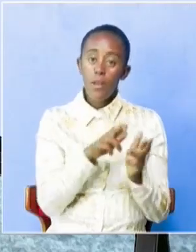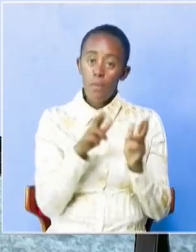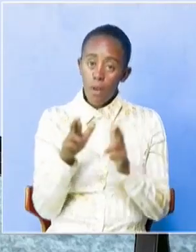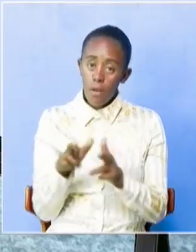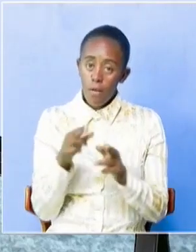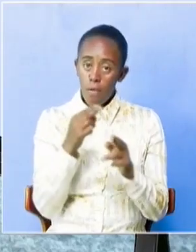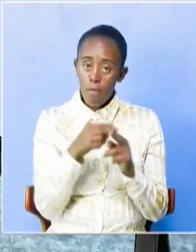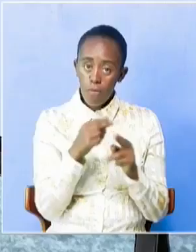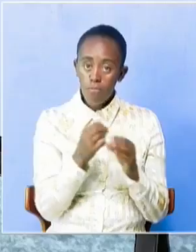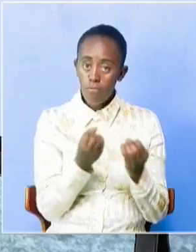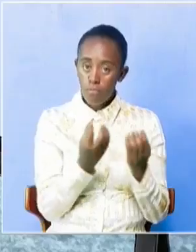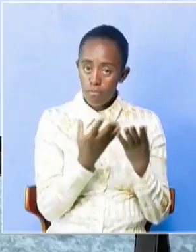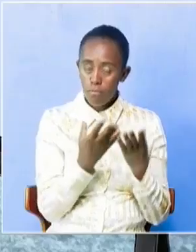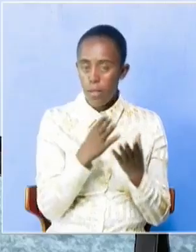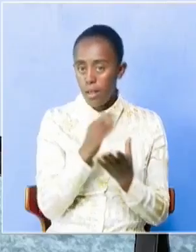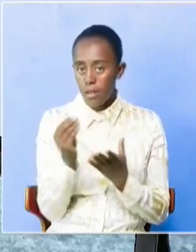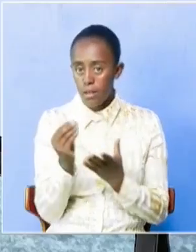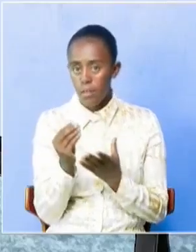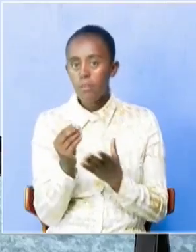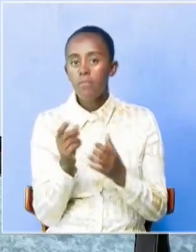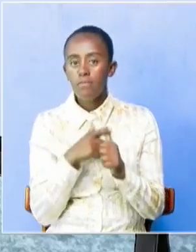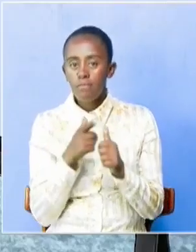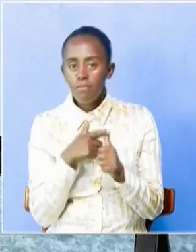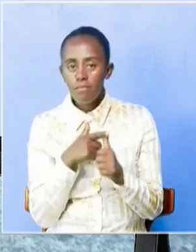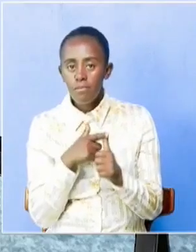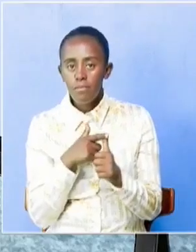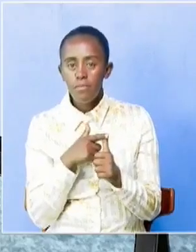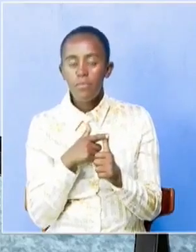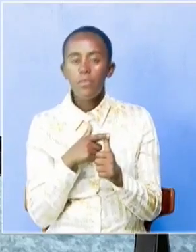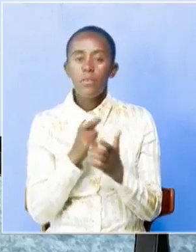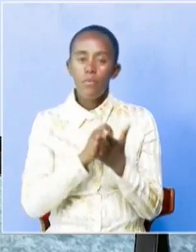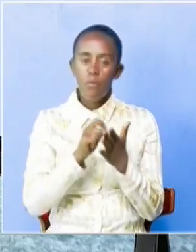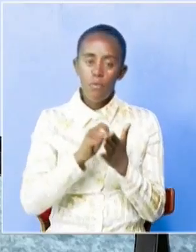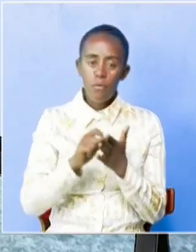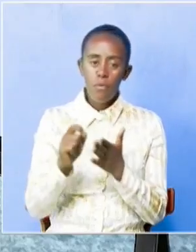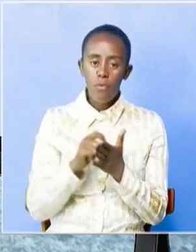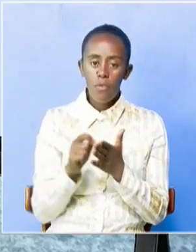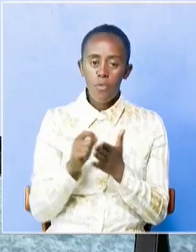regular plural nouns, we first write